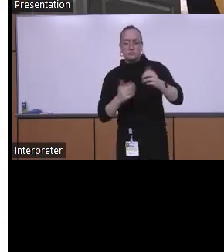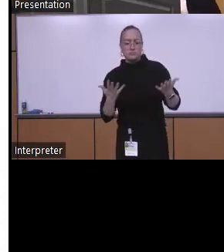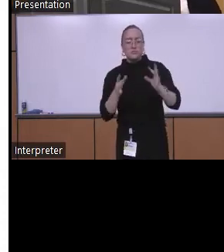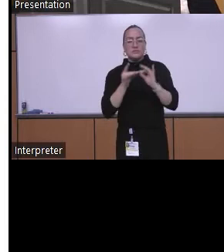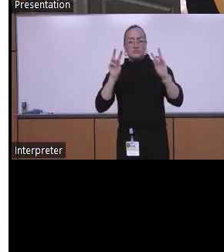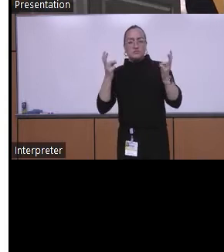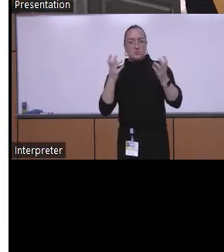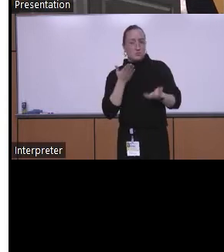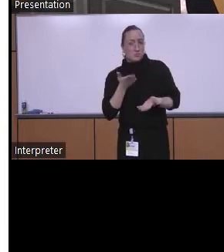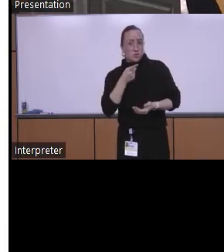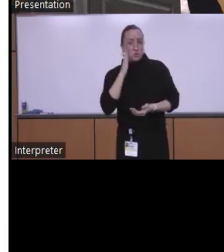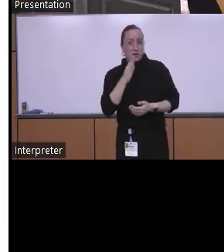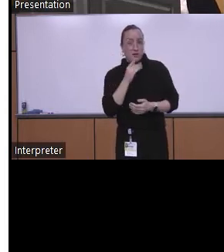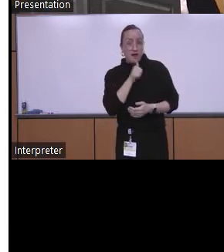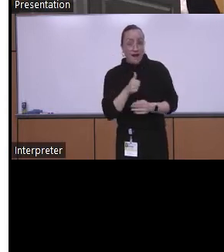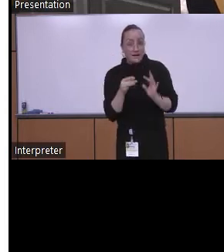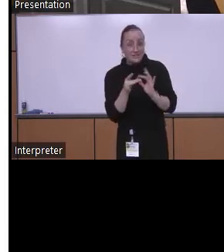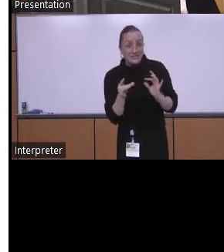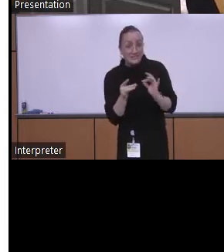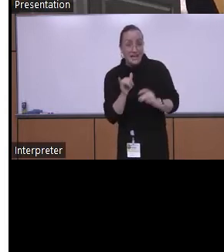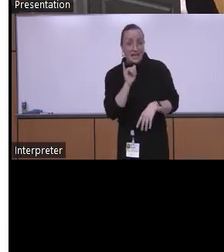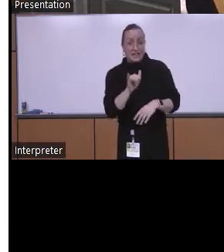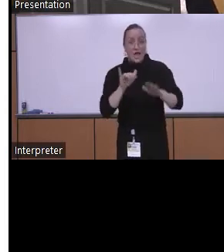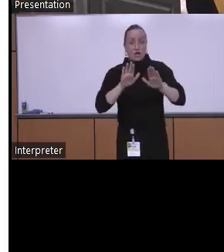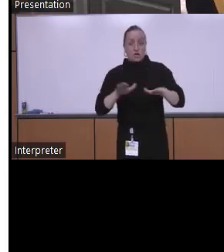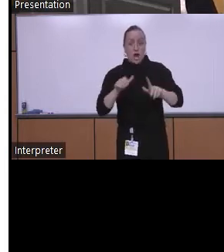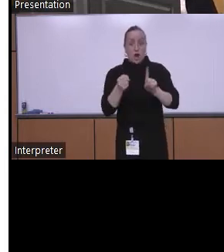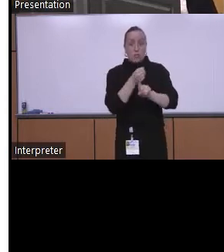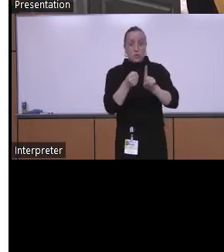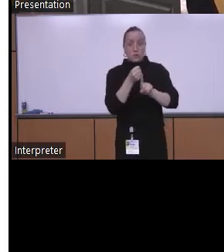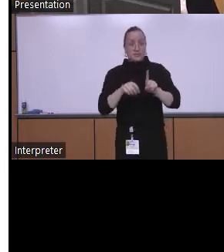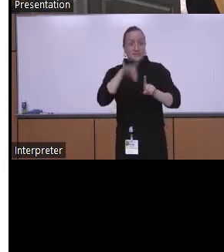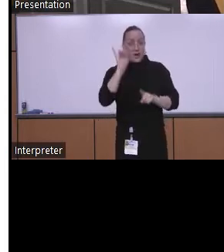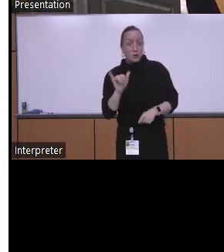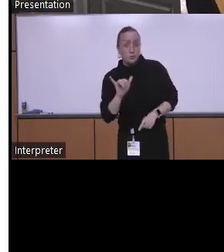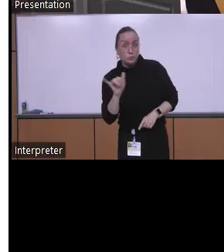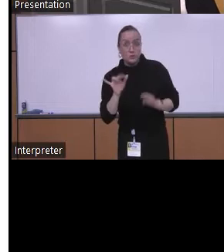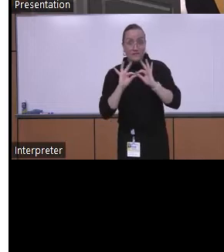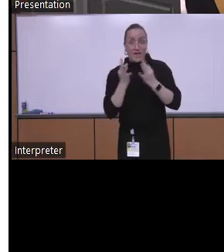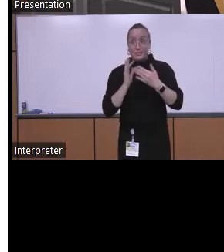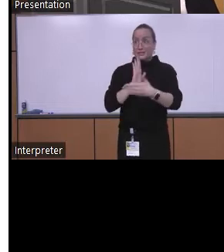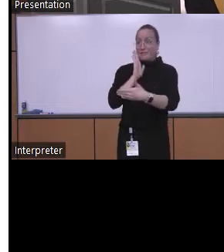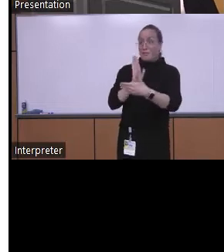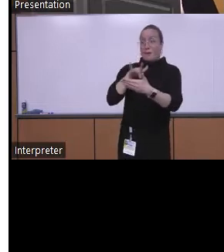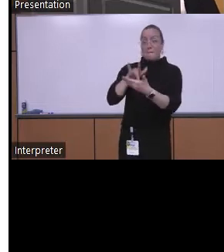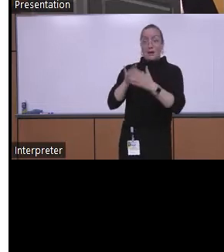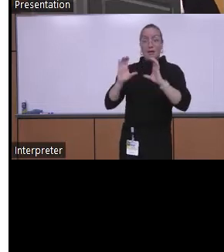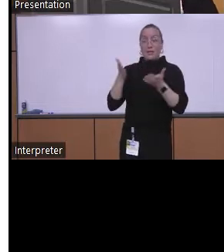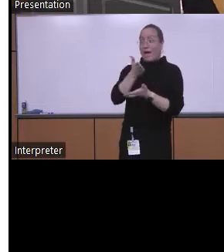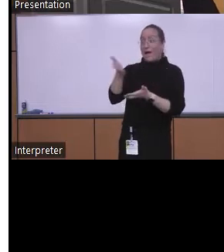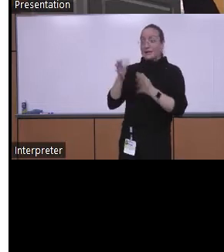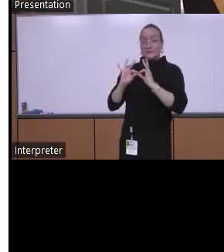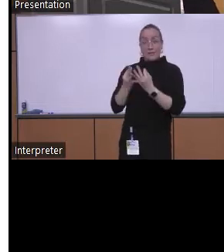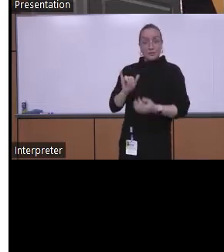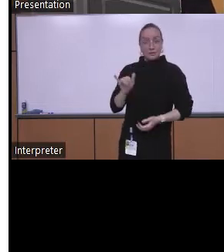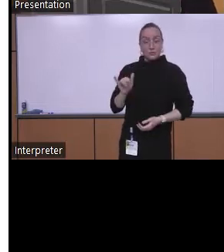quote now, would you not say that the incidence of child abuse is found as well in the families of middle-class parents? Okay, so first of all, it's not how